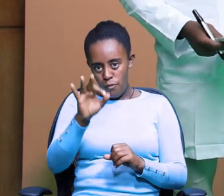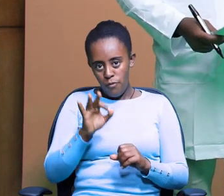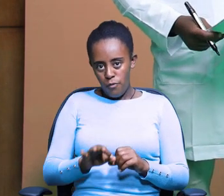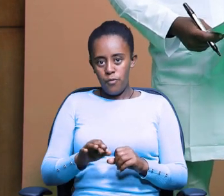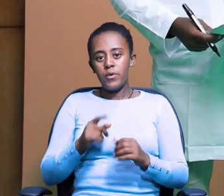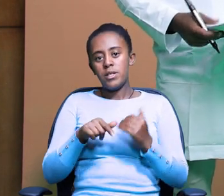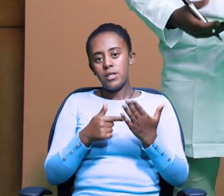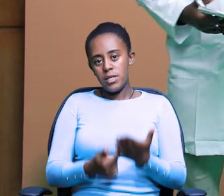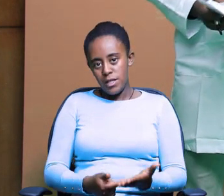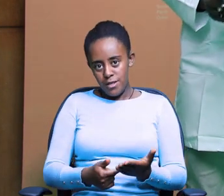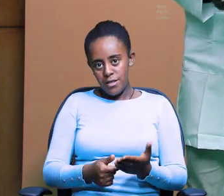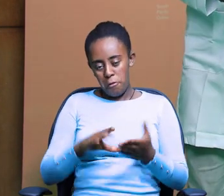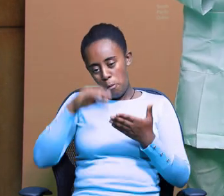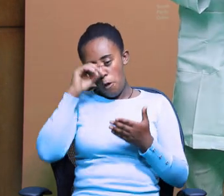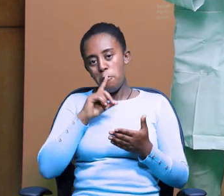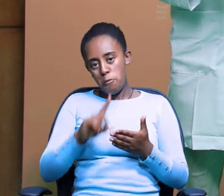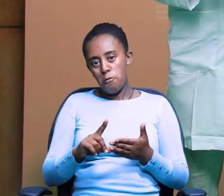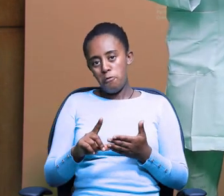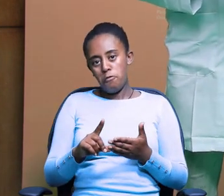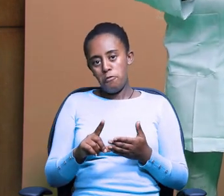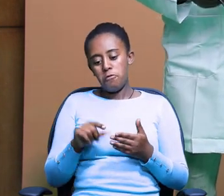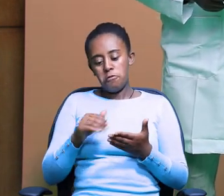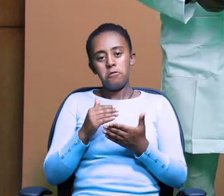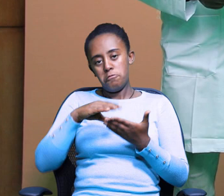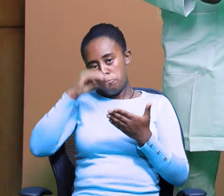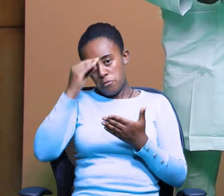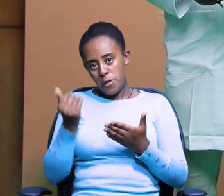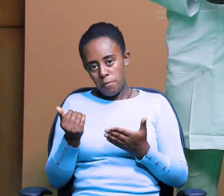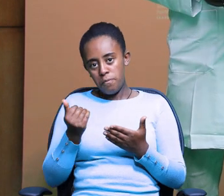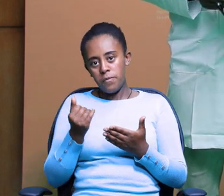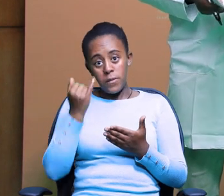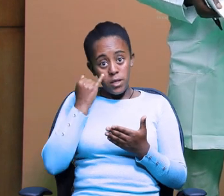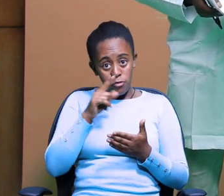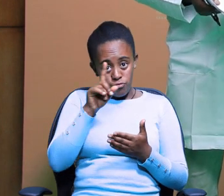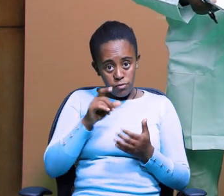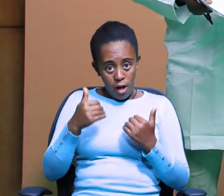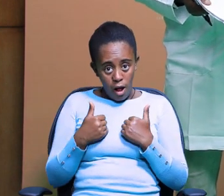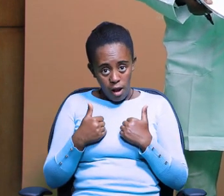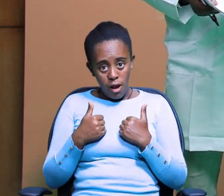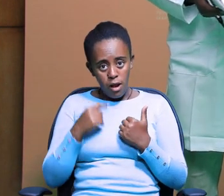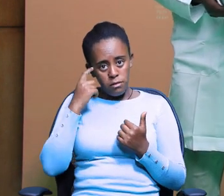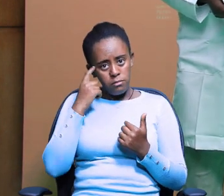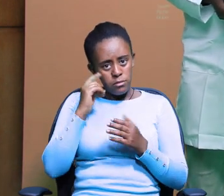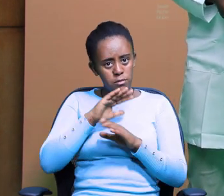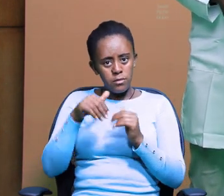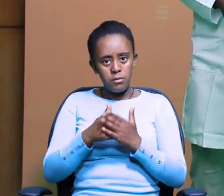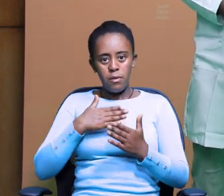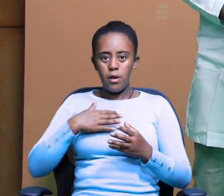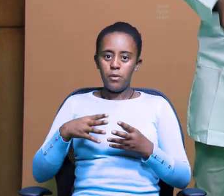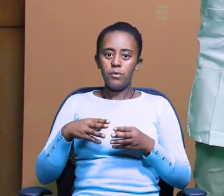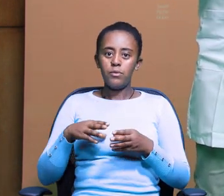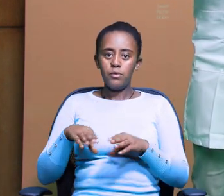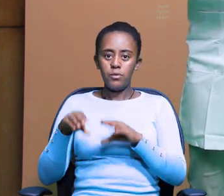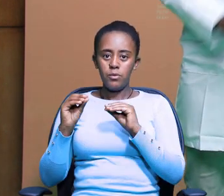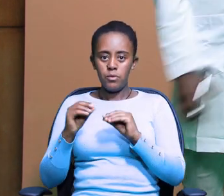This is what we learned today of lesson. If you have question concerning this one, my